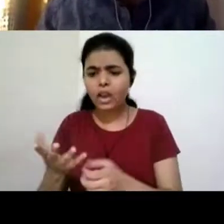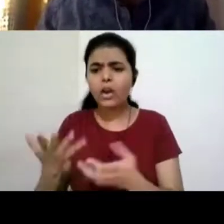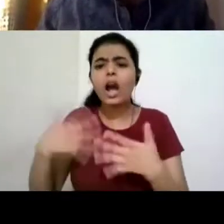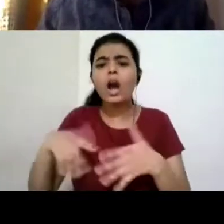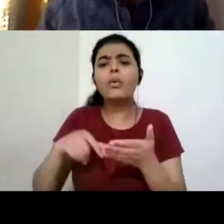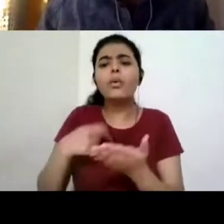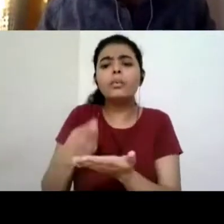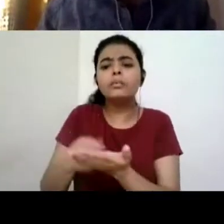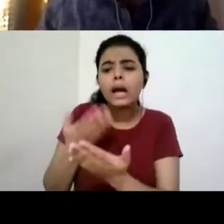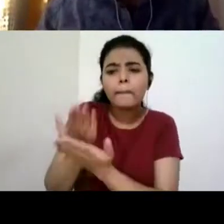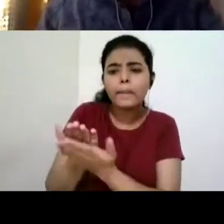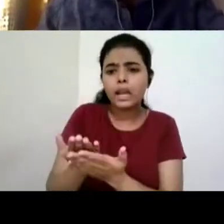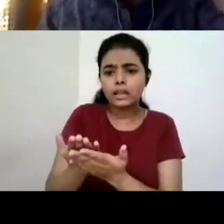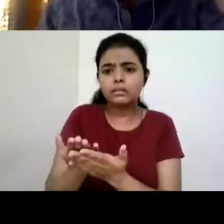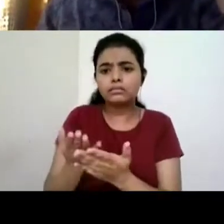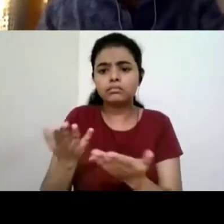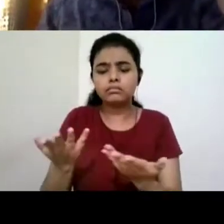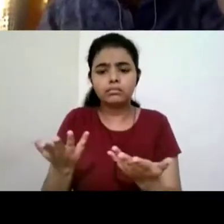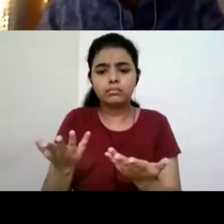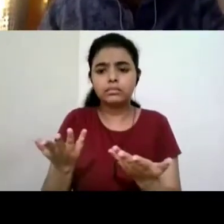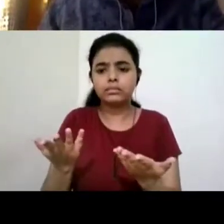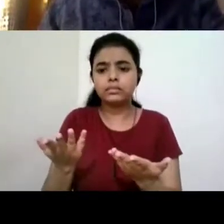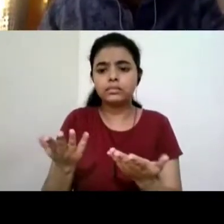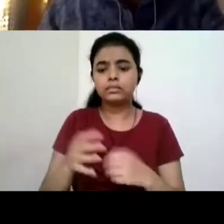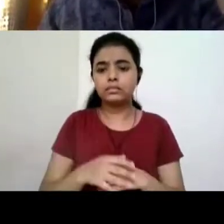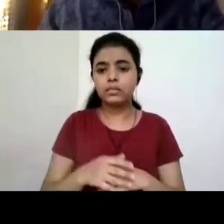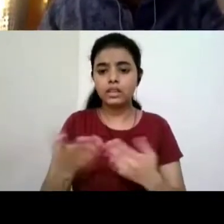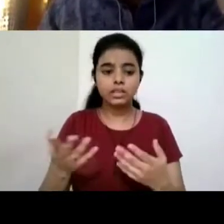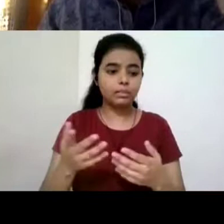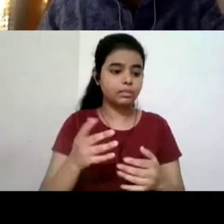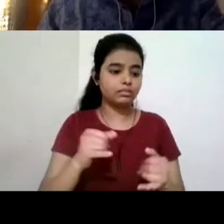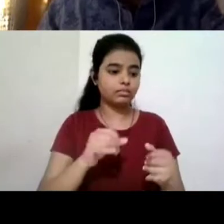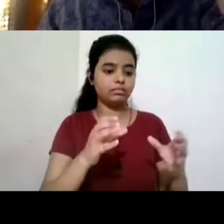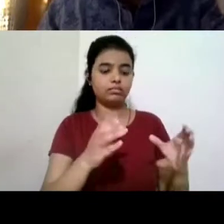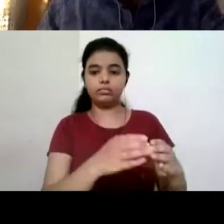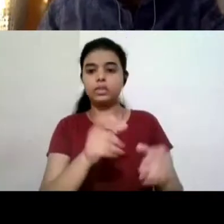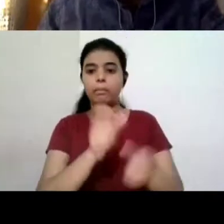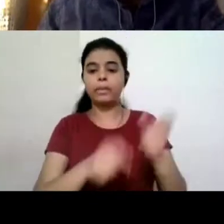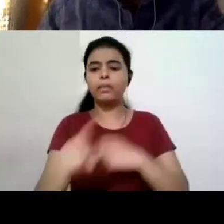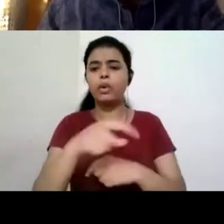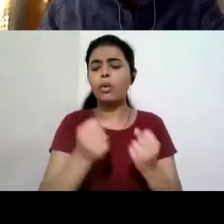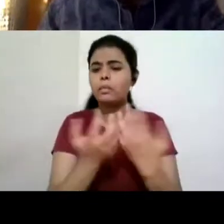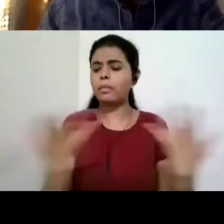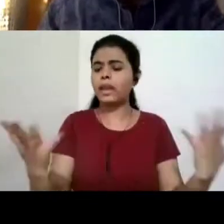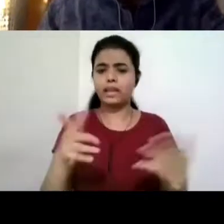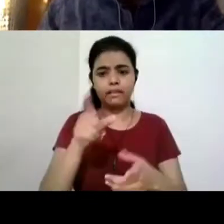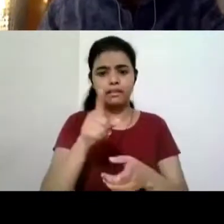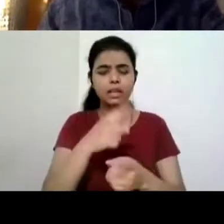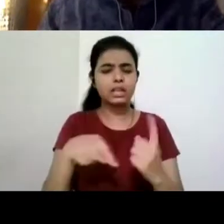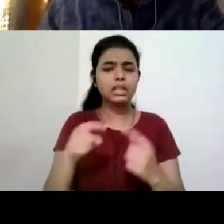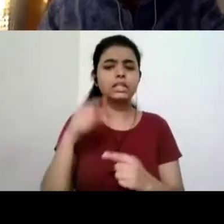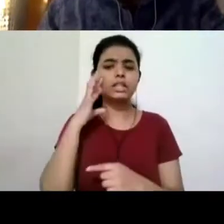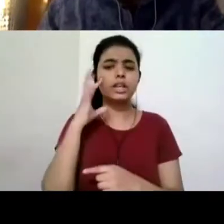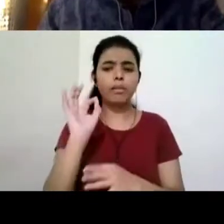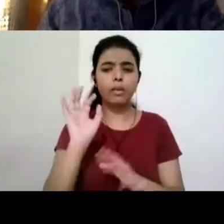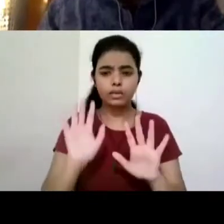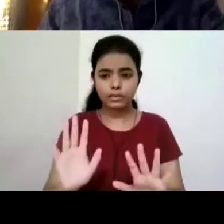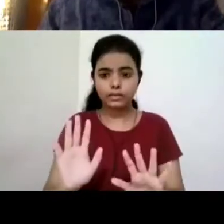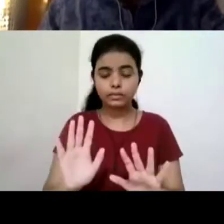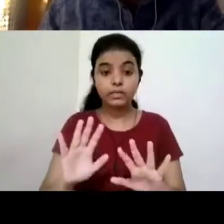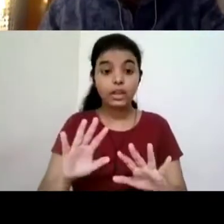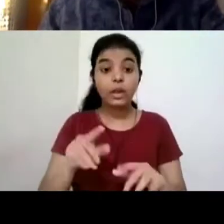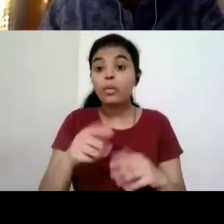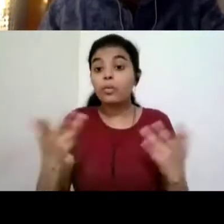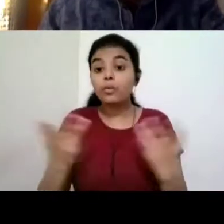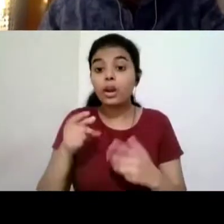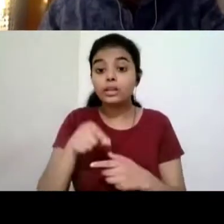because in an interdisciplinary and a multi-sectoral audience, I think it's important somewhere to speak